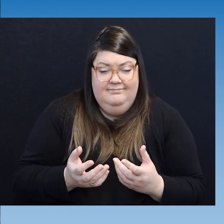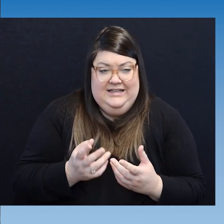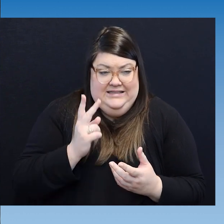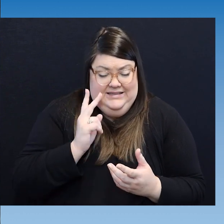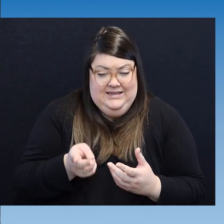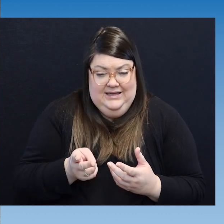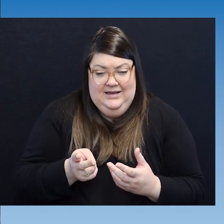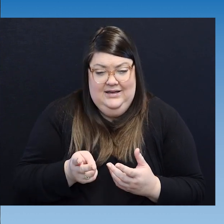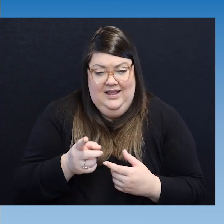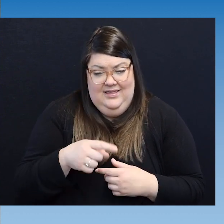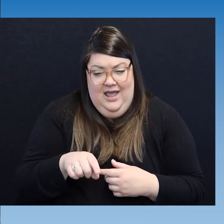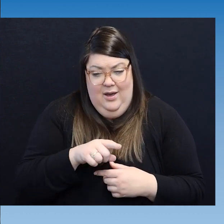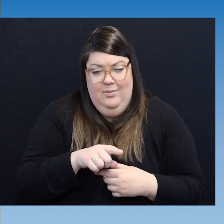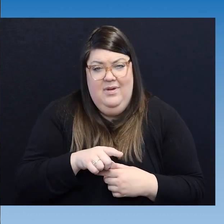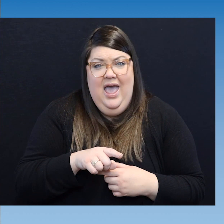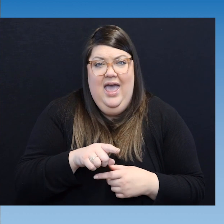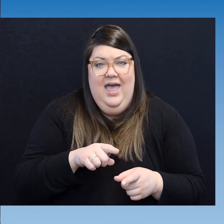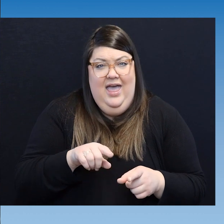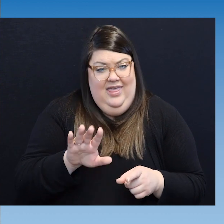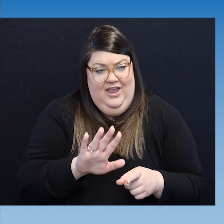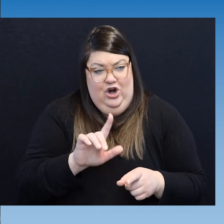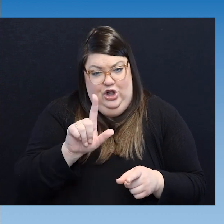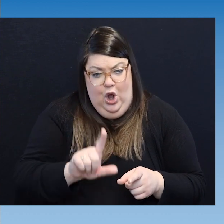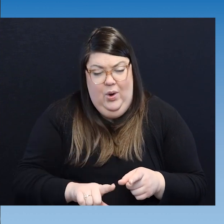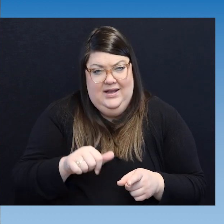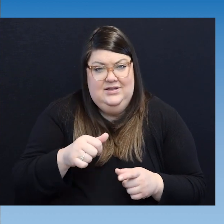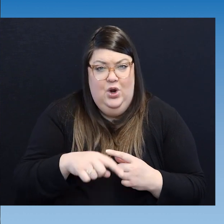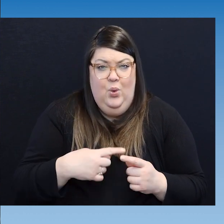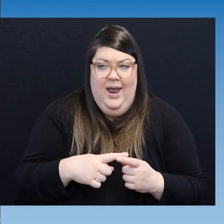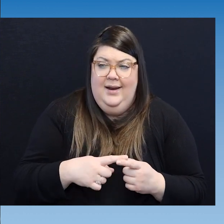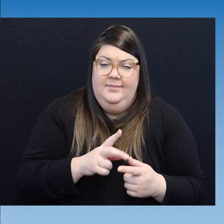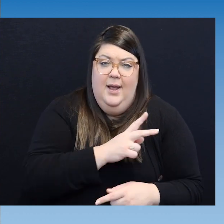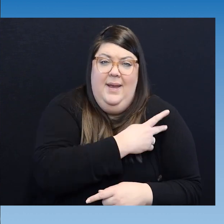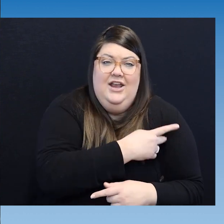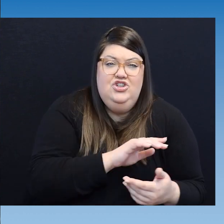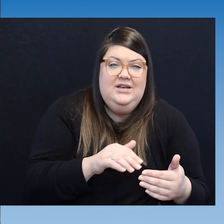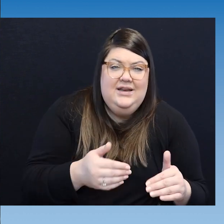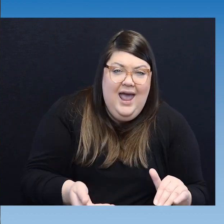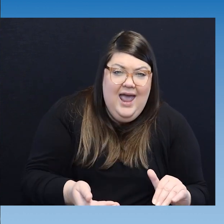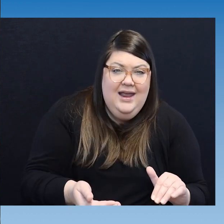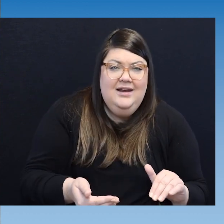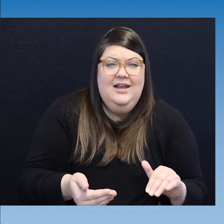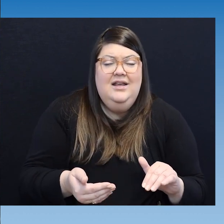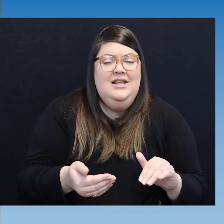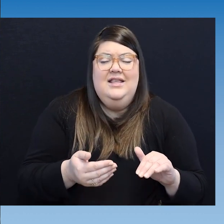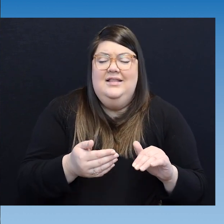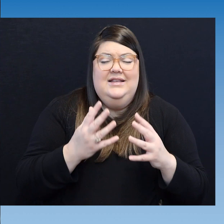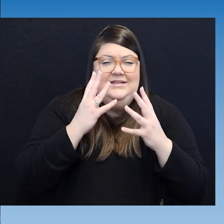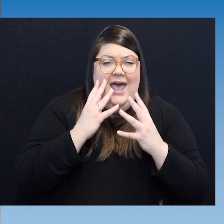and seeing them at their lowest when the patient died, at the saddest they could